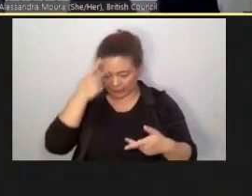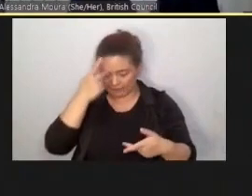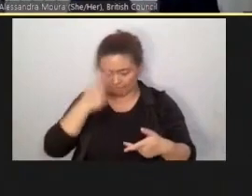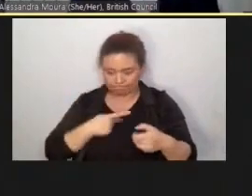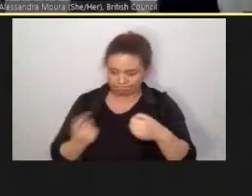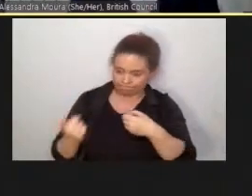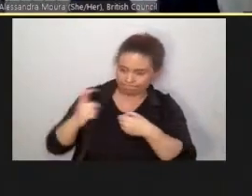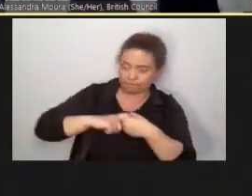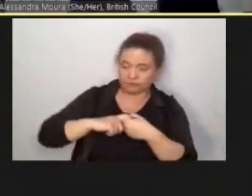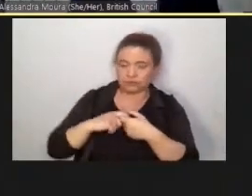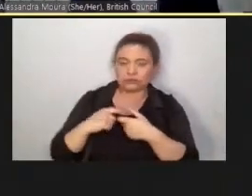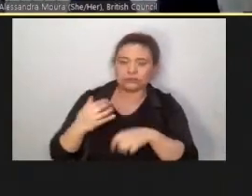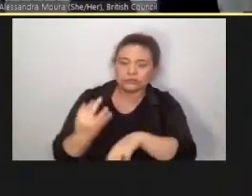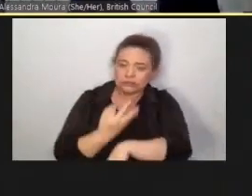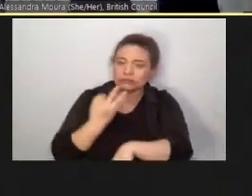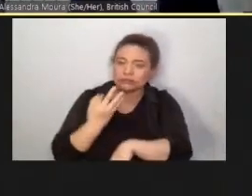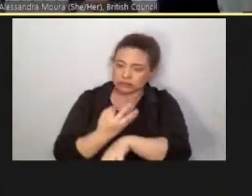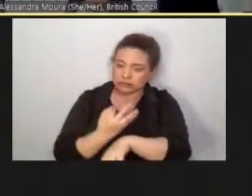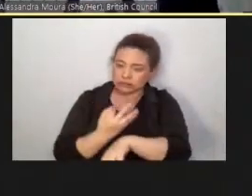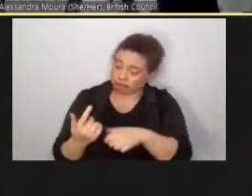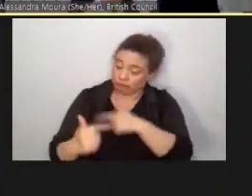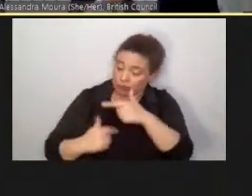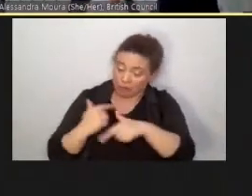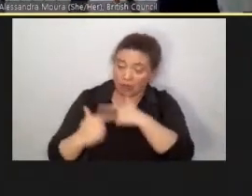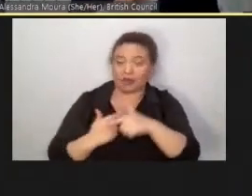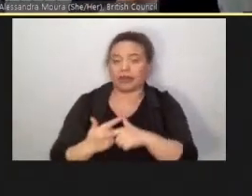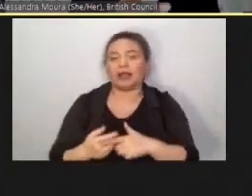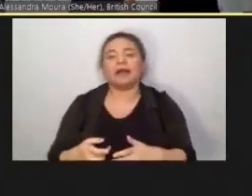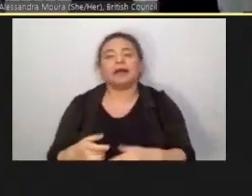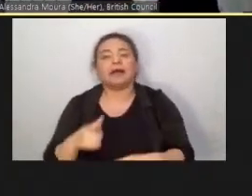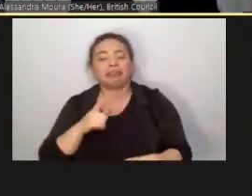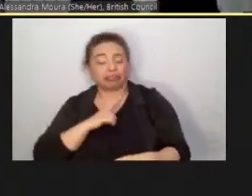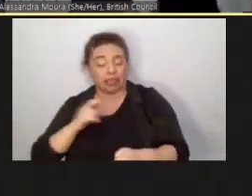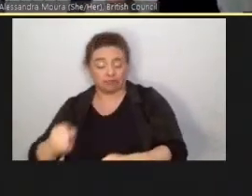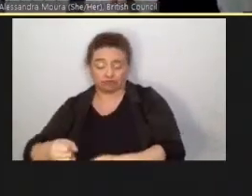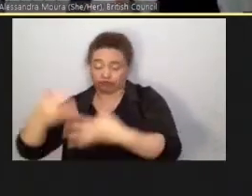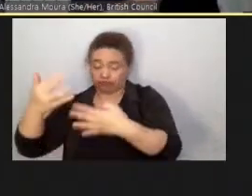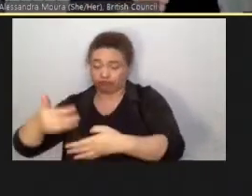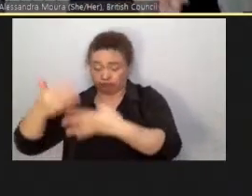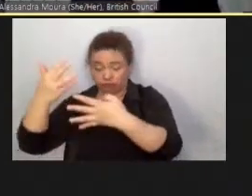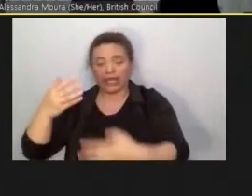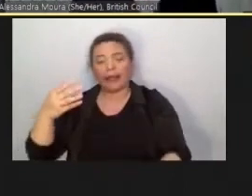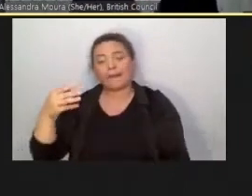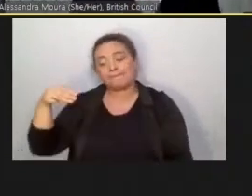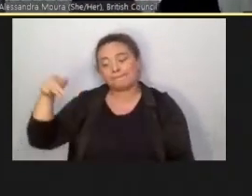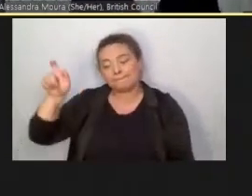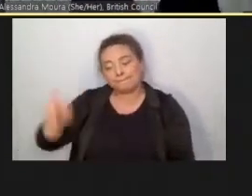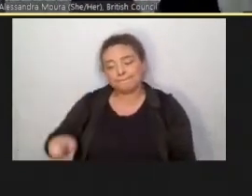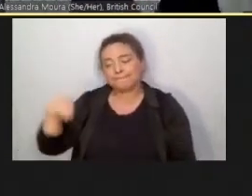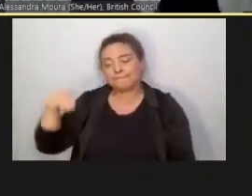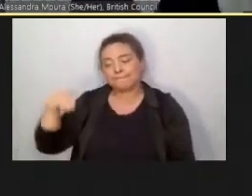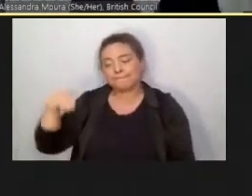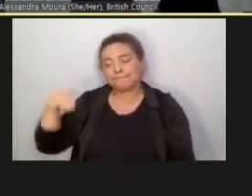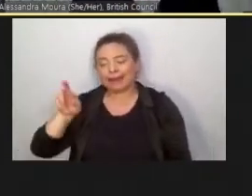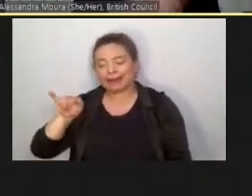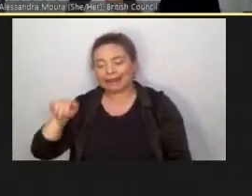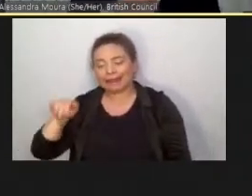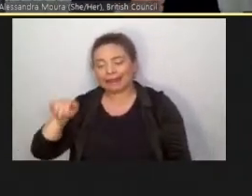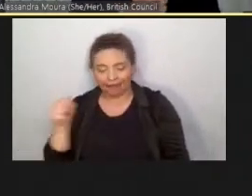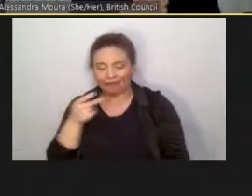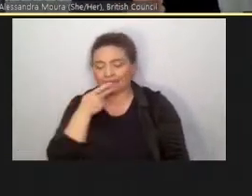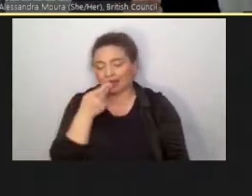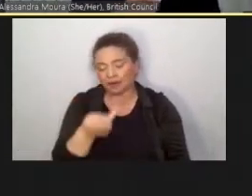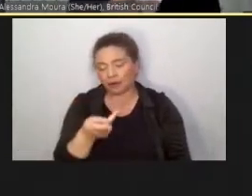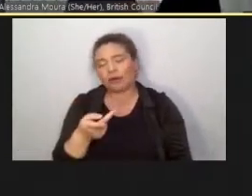comment that's quite nice. She says that what her basic insight is taking responsibility for her